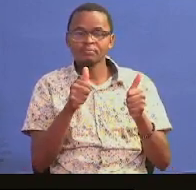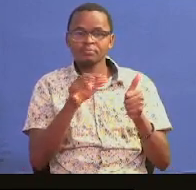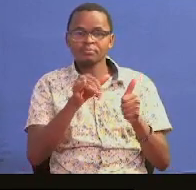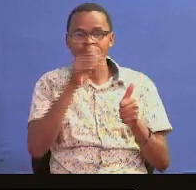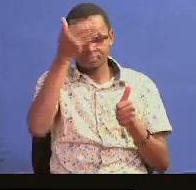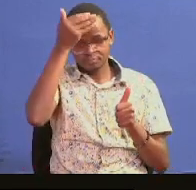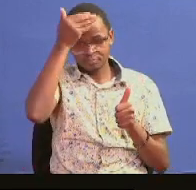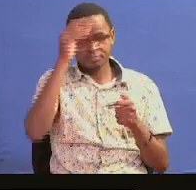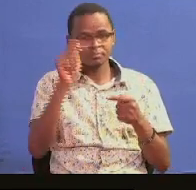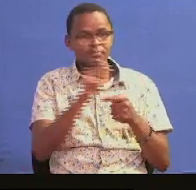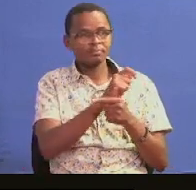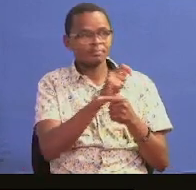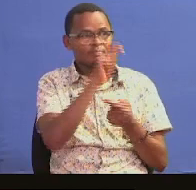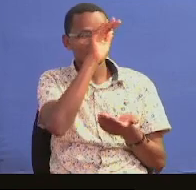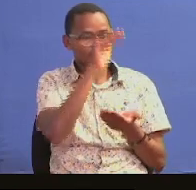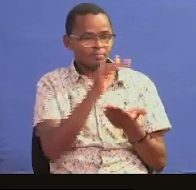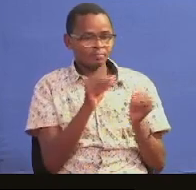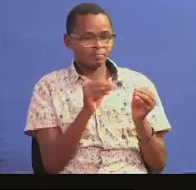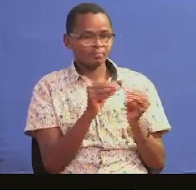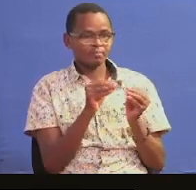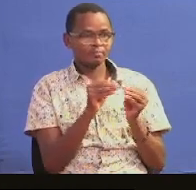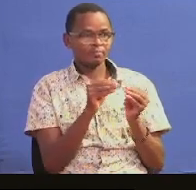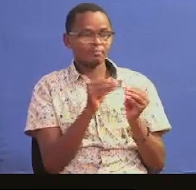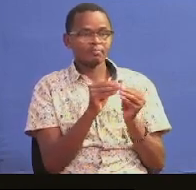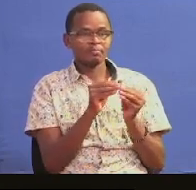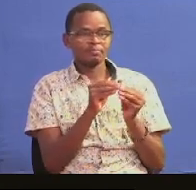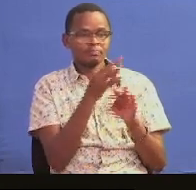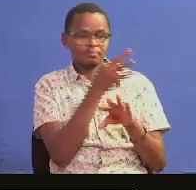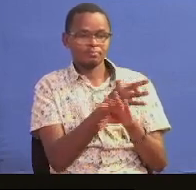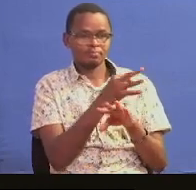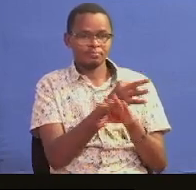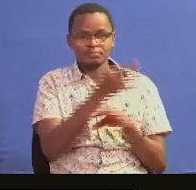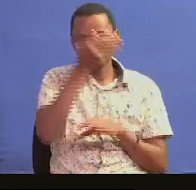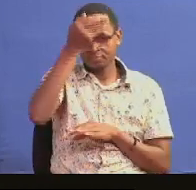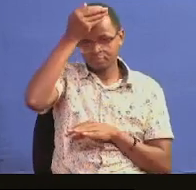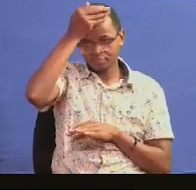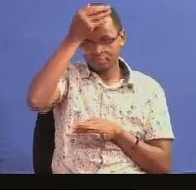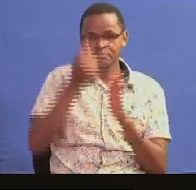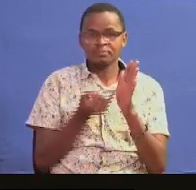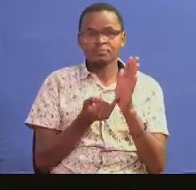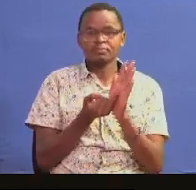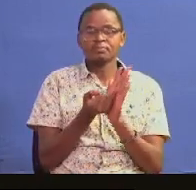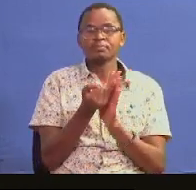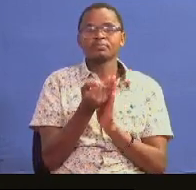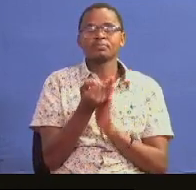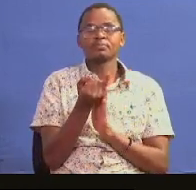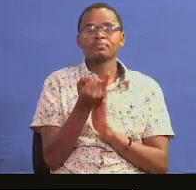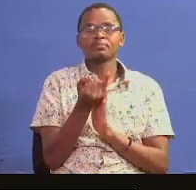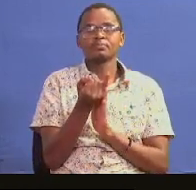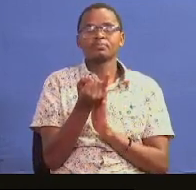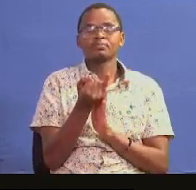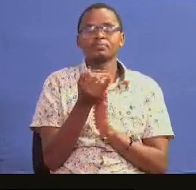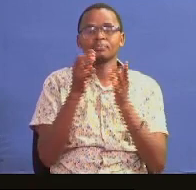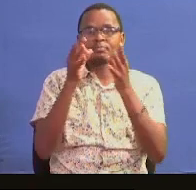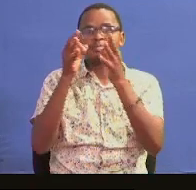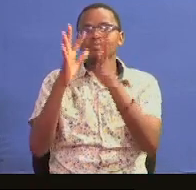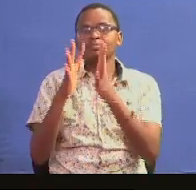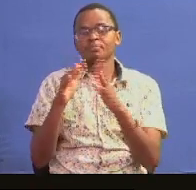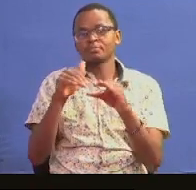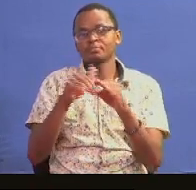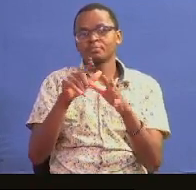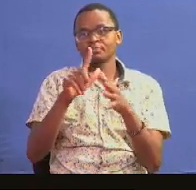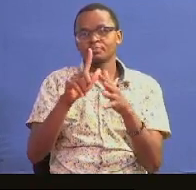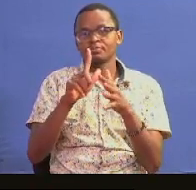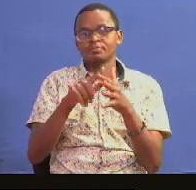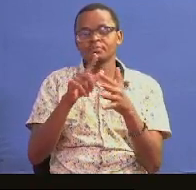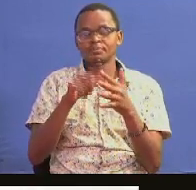Nursing Council to train. We reduce the number of quackism. We also increase the number of clinical instructors in the